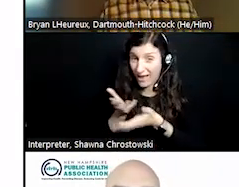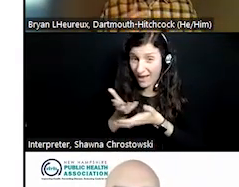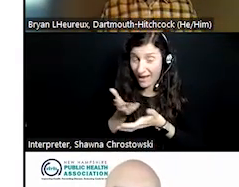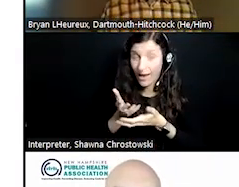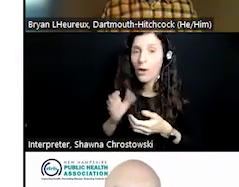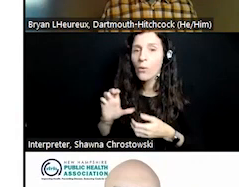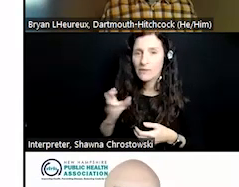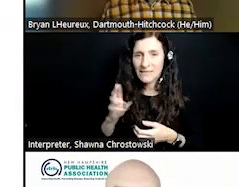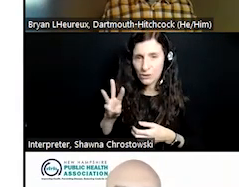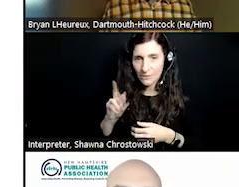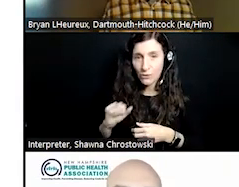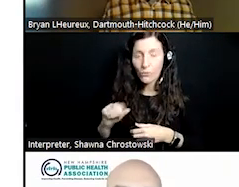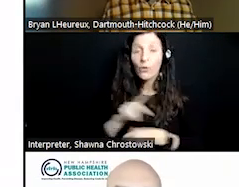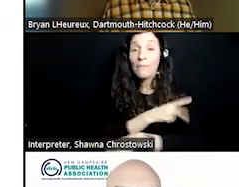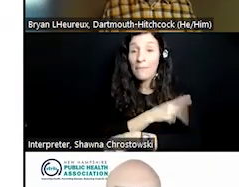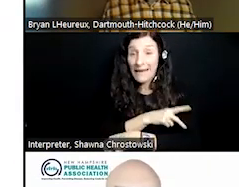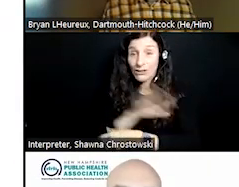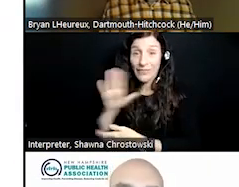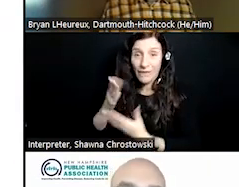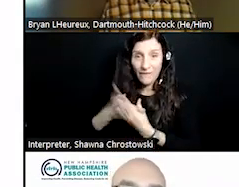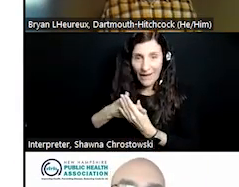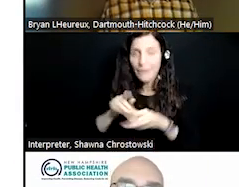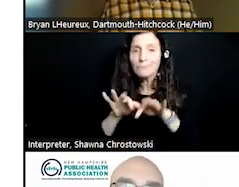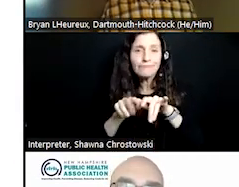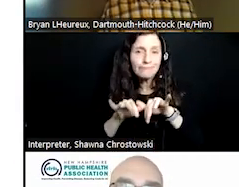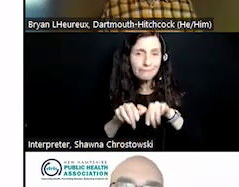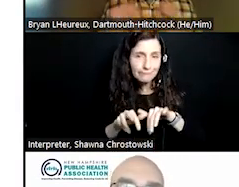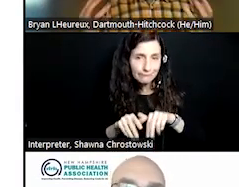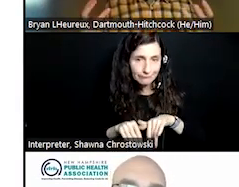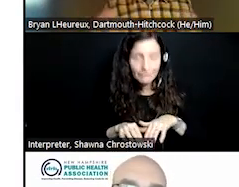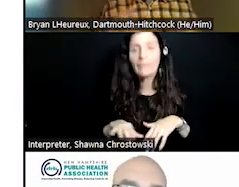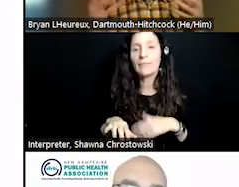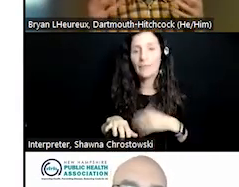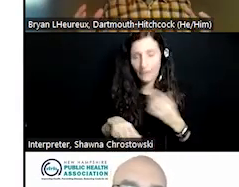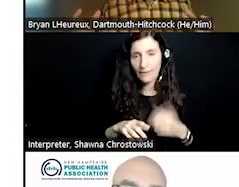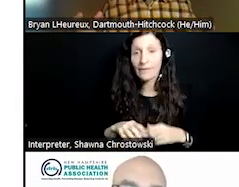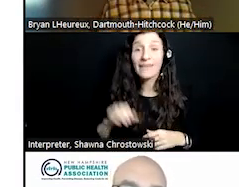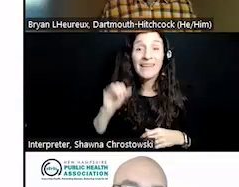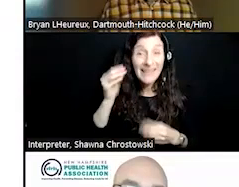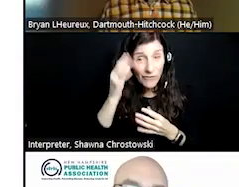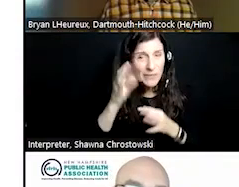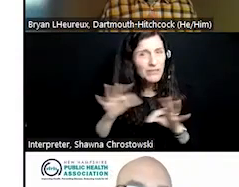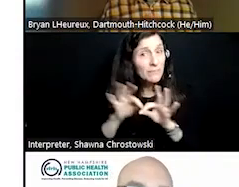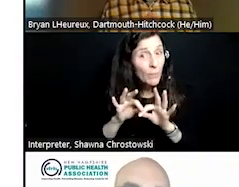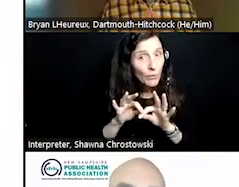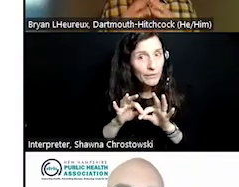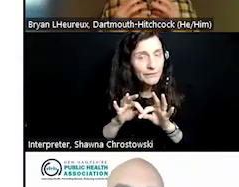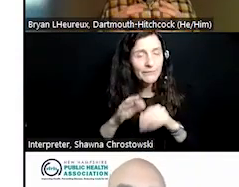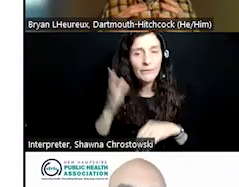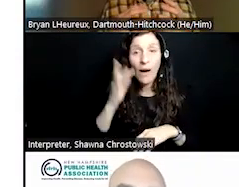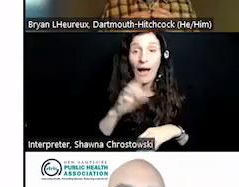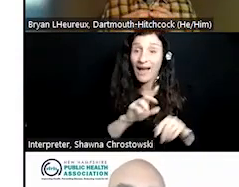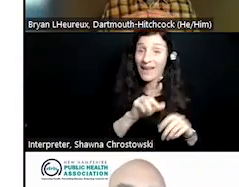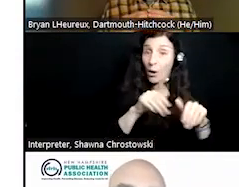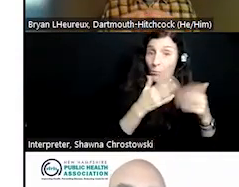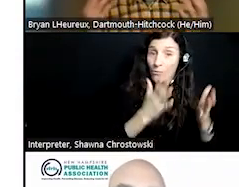chart. So our community health workers have access to the electronic medical record. But this information is super important, and it gives the provider a